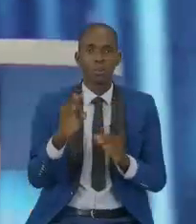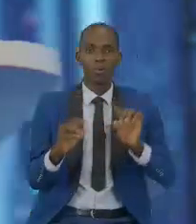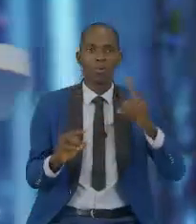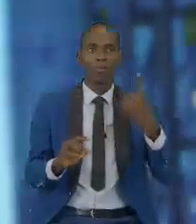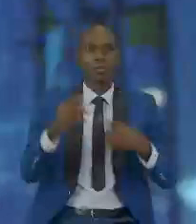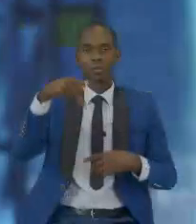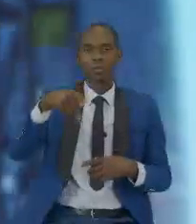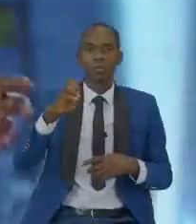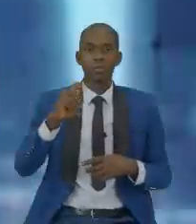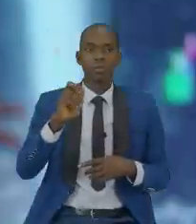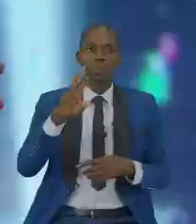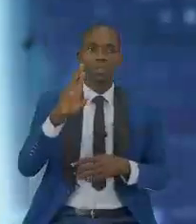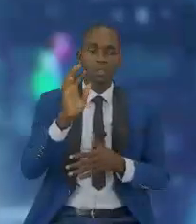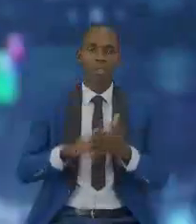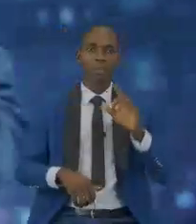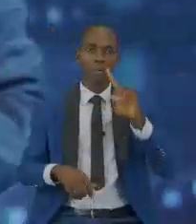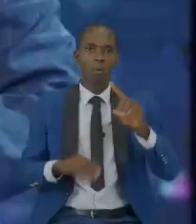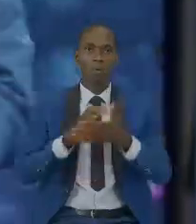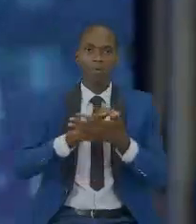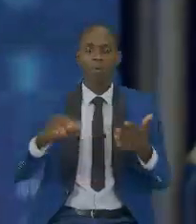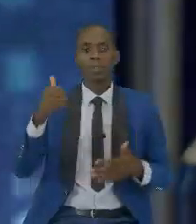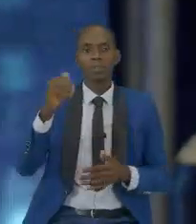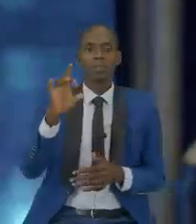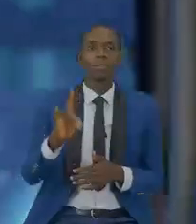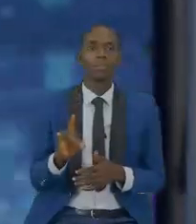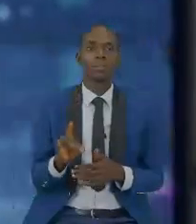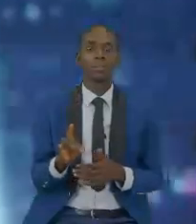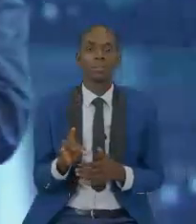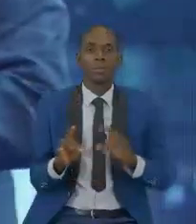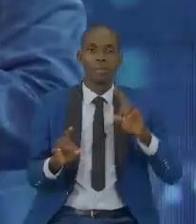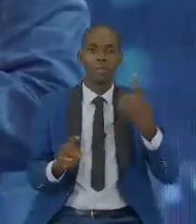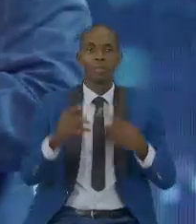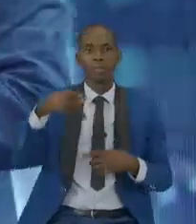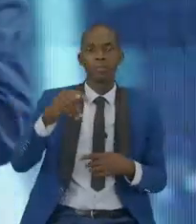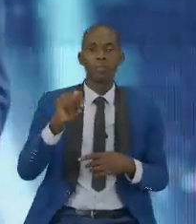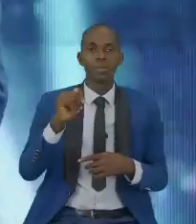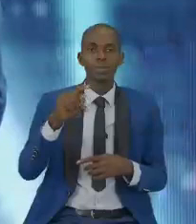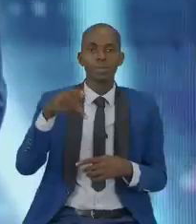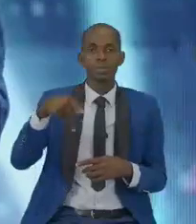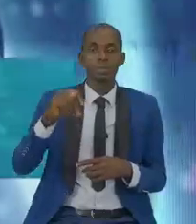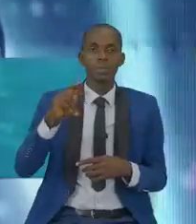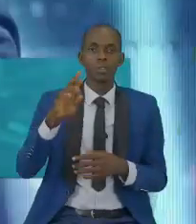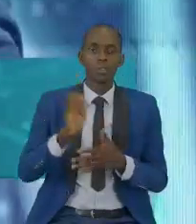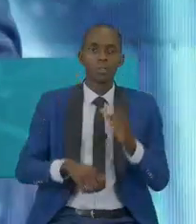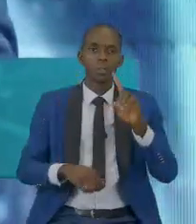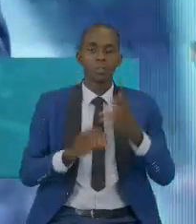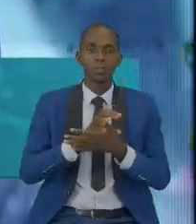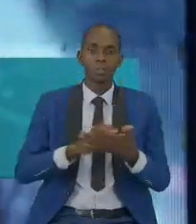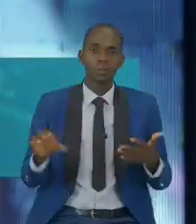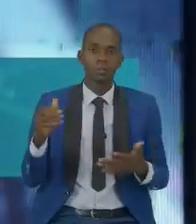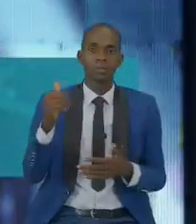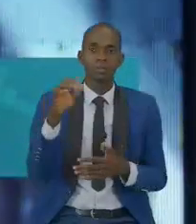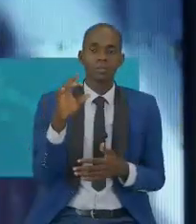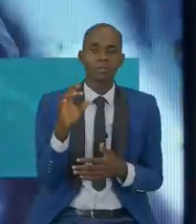1, verse 18. In 1 Peter chapter 1, verse 18, for as much as ye